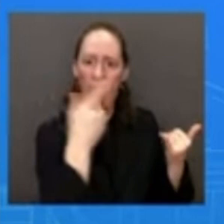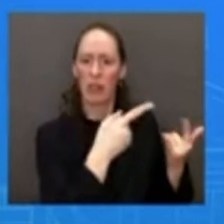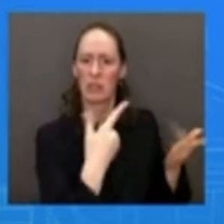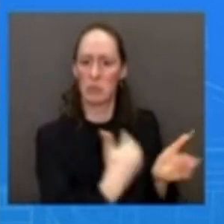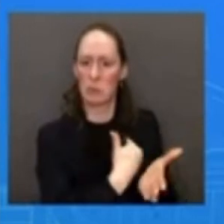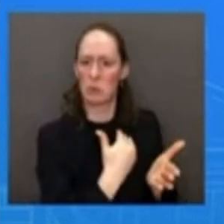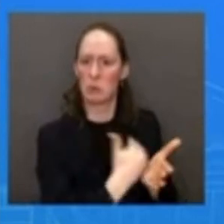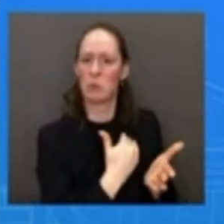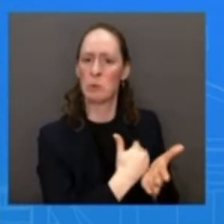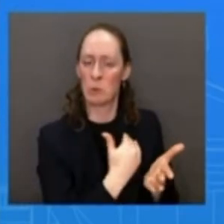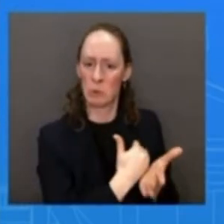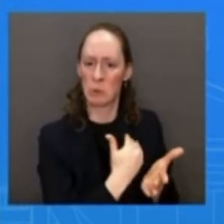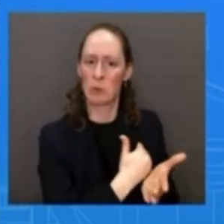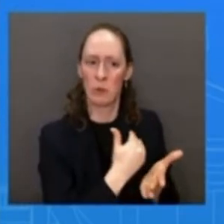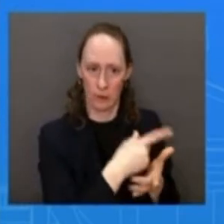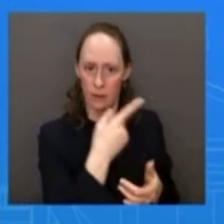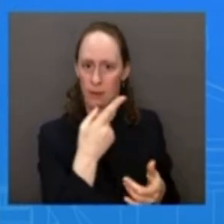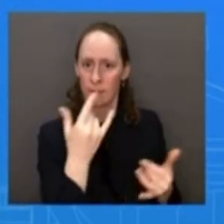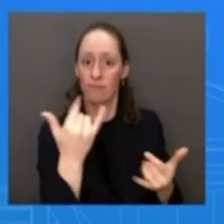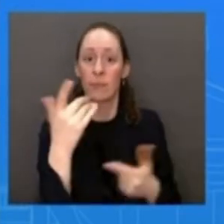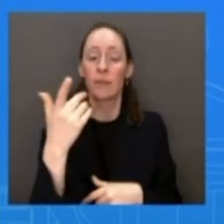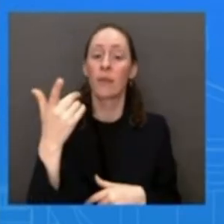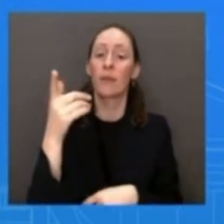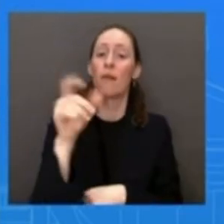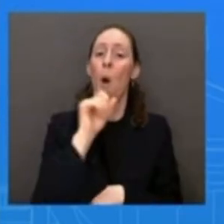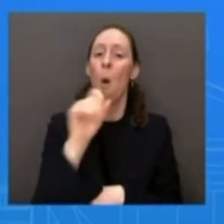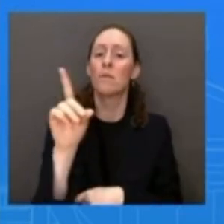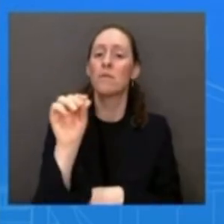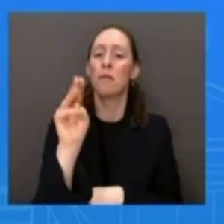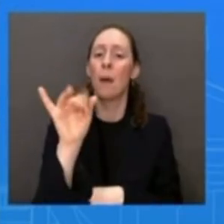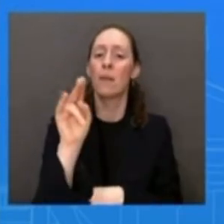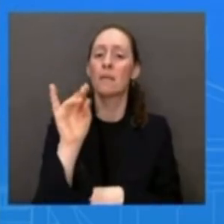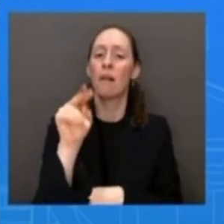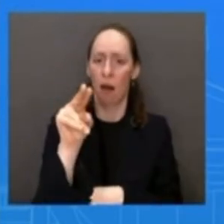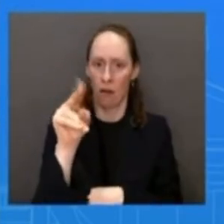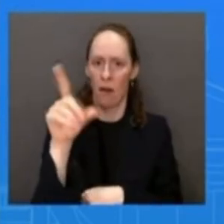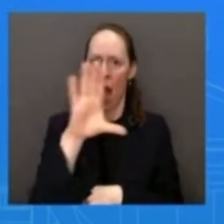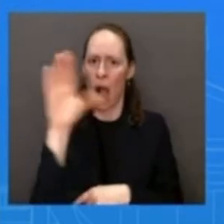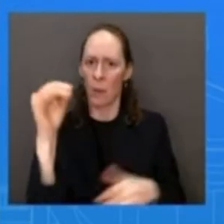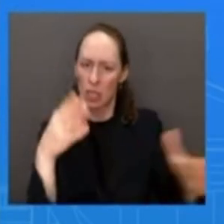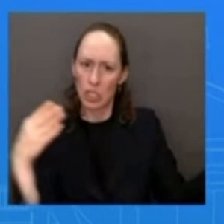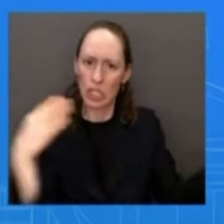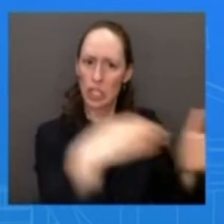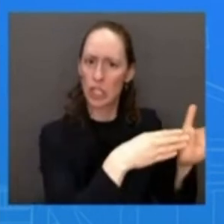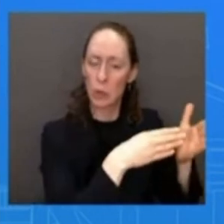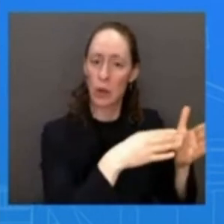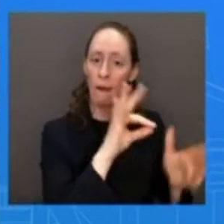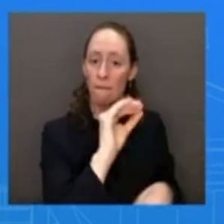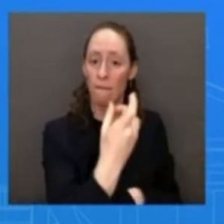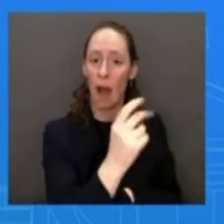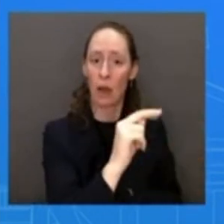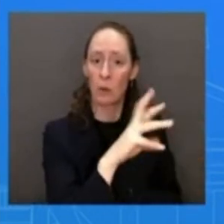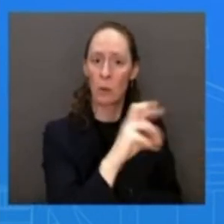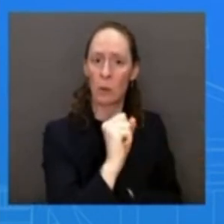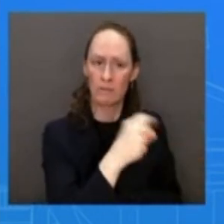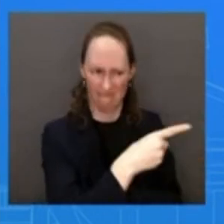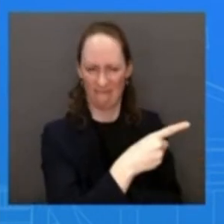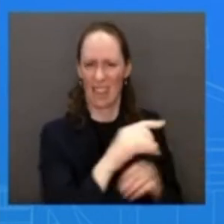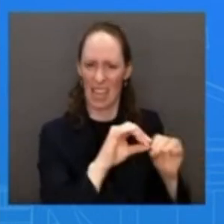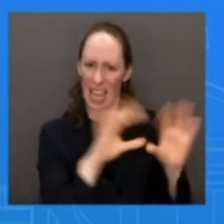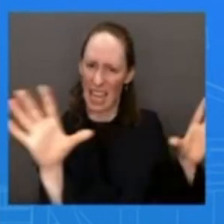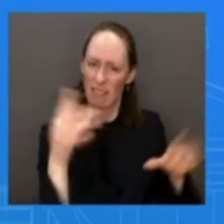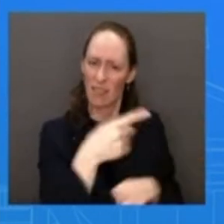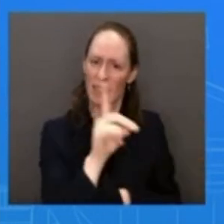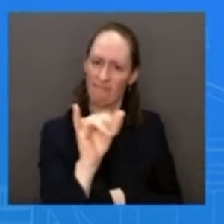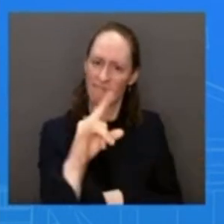there may have been falsehoods in the reporting that they did around the election, which Fox, I should say, has said that those are cherry-picked